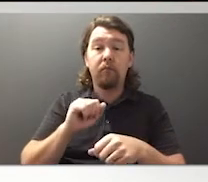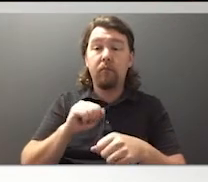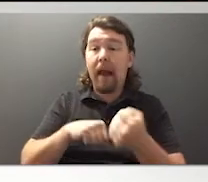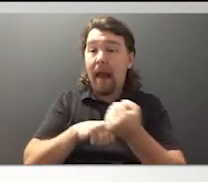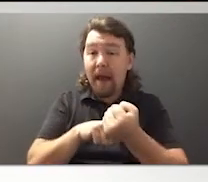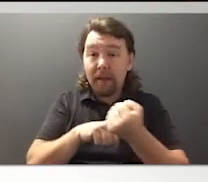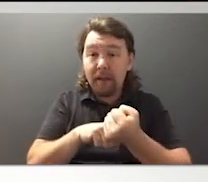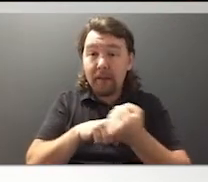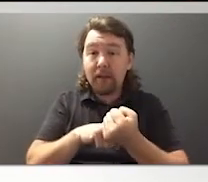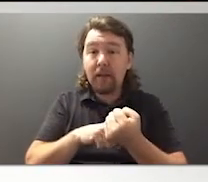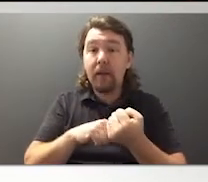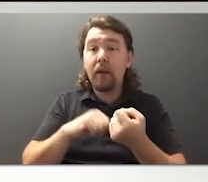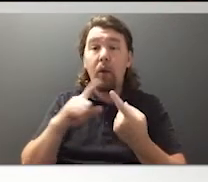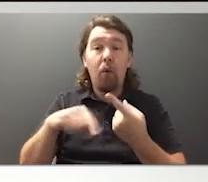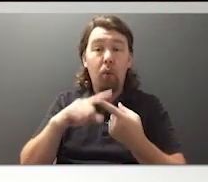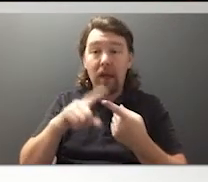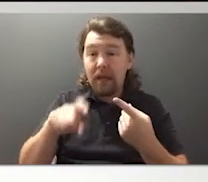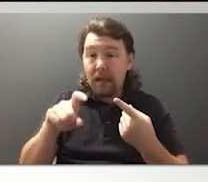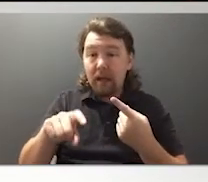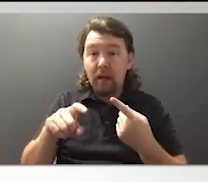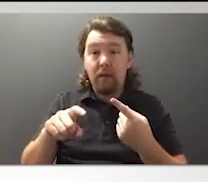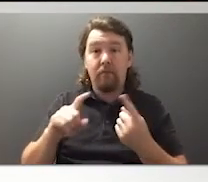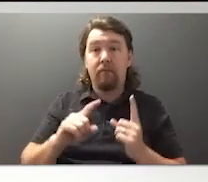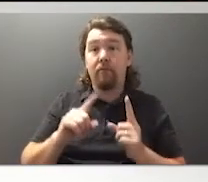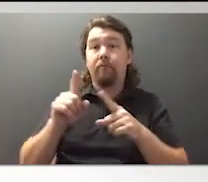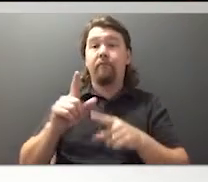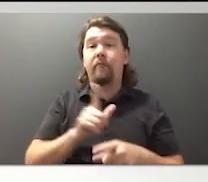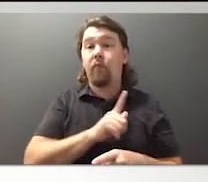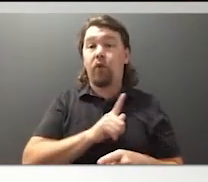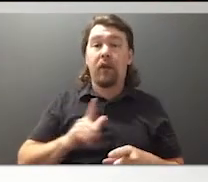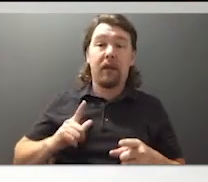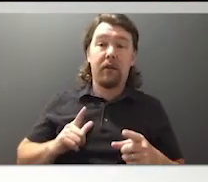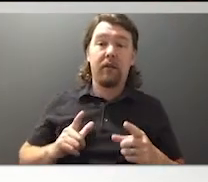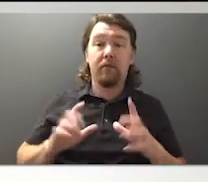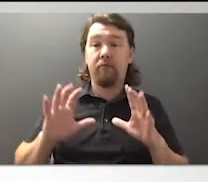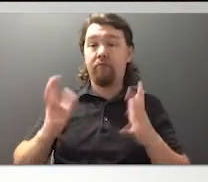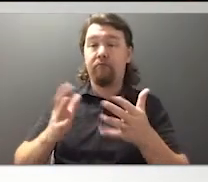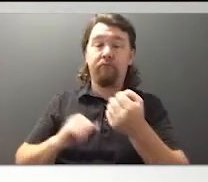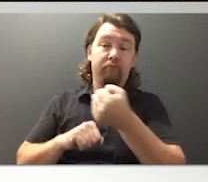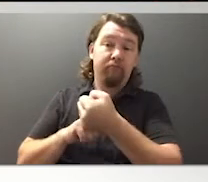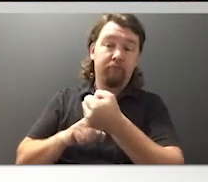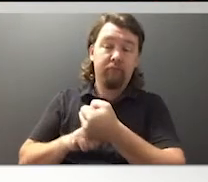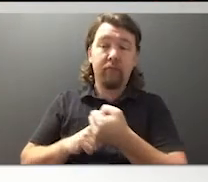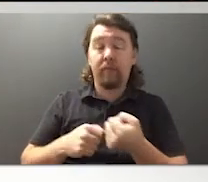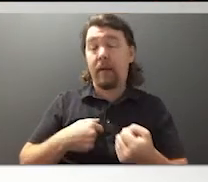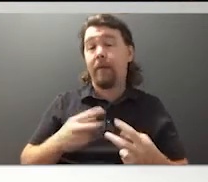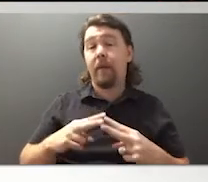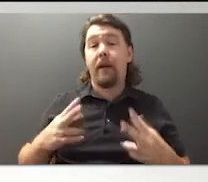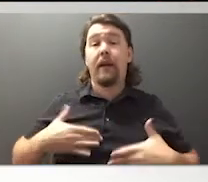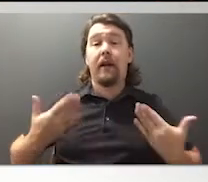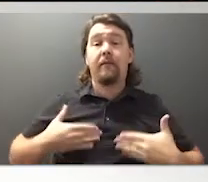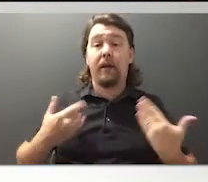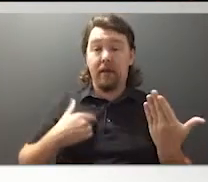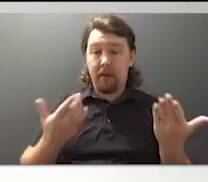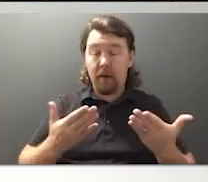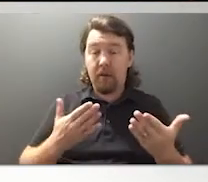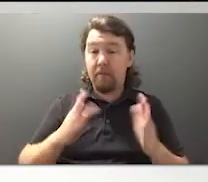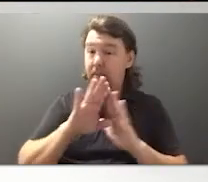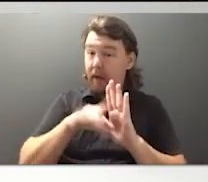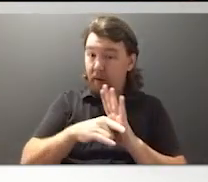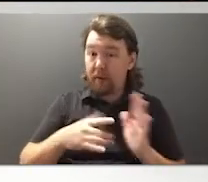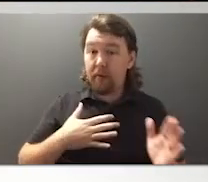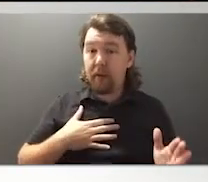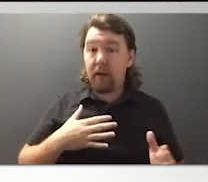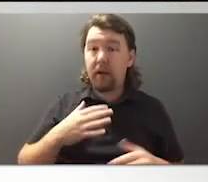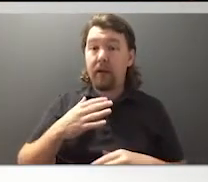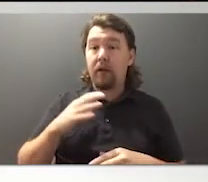in legislation, and lots of other things. So I'm very delighted to be here. Just a little quick background, my history: I spent 32